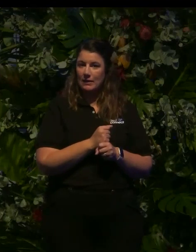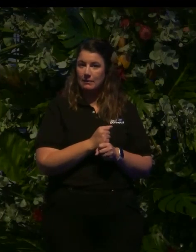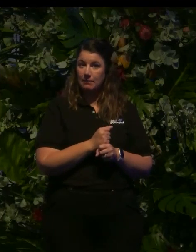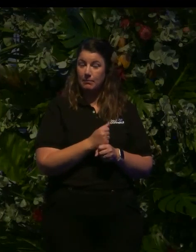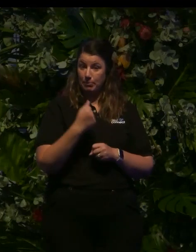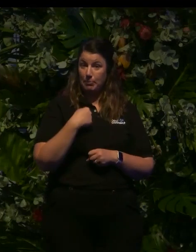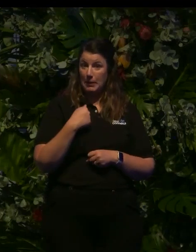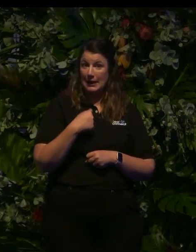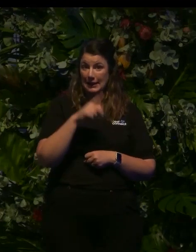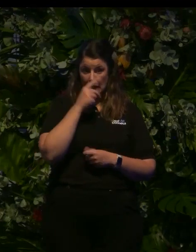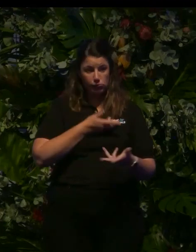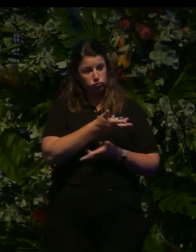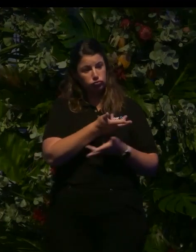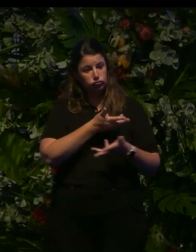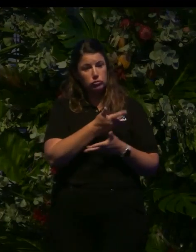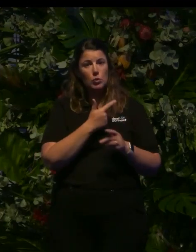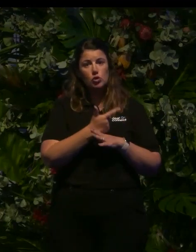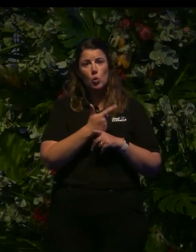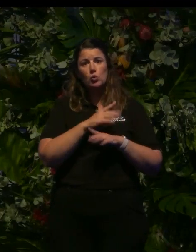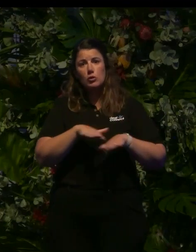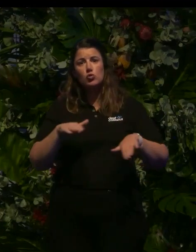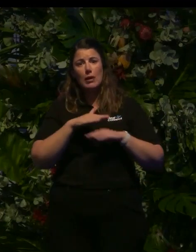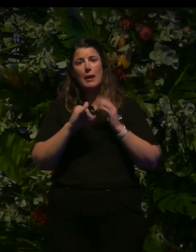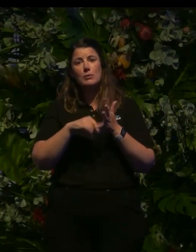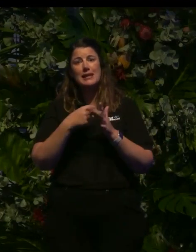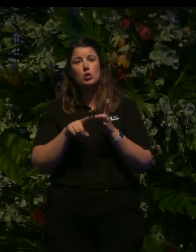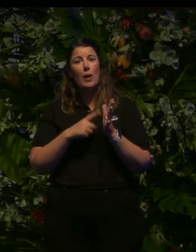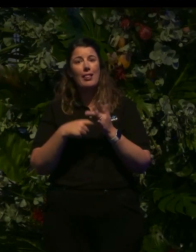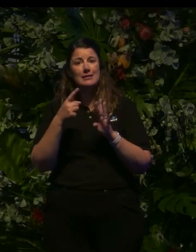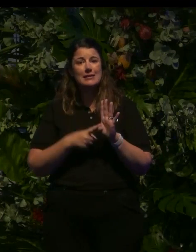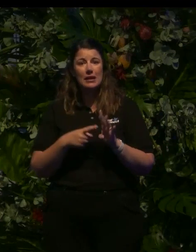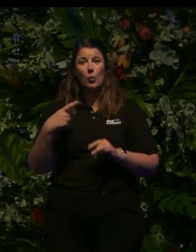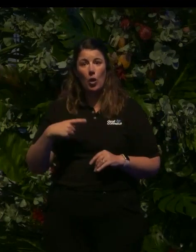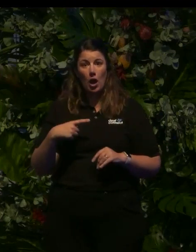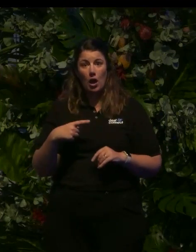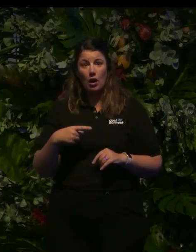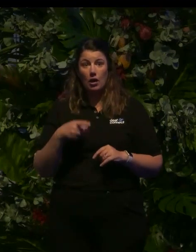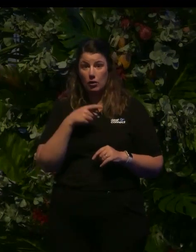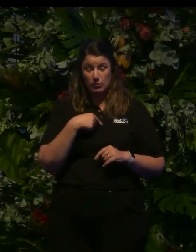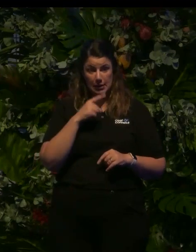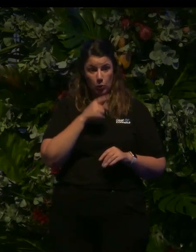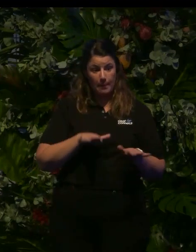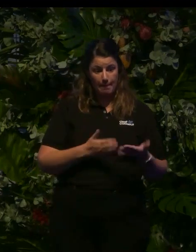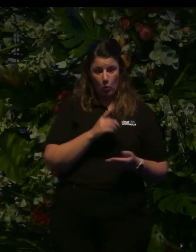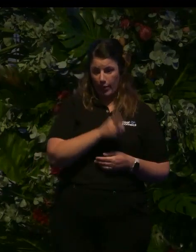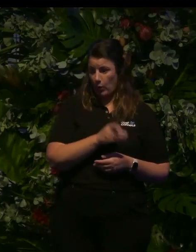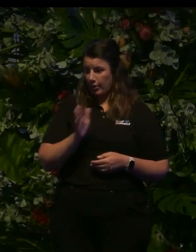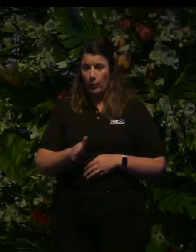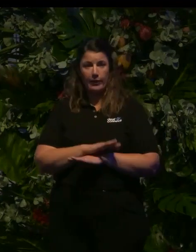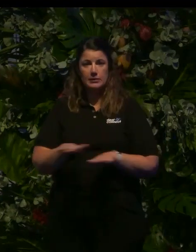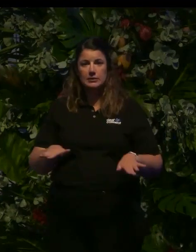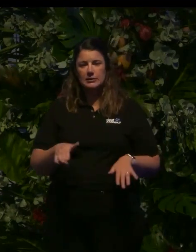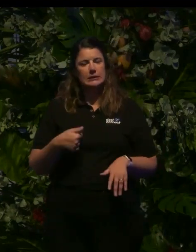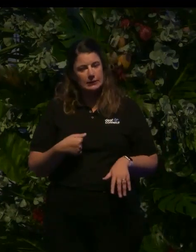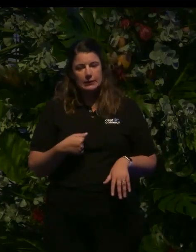I could adequately talk to my kids about sexuality if I didn't say that you were either born one way or the other. So these